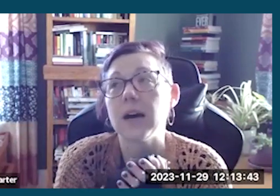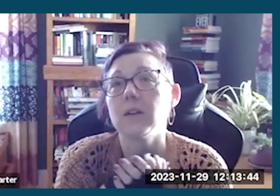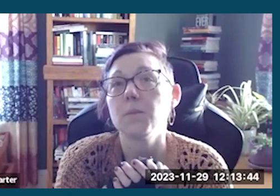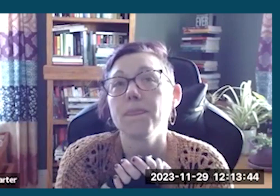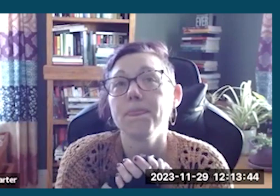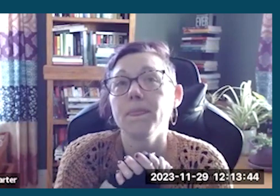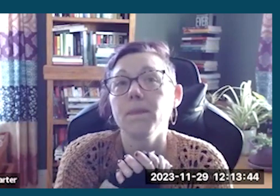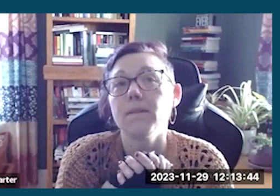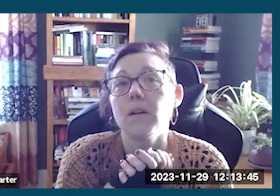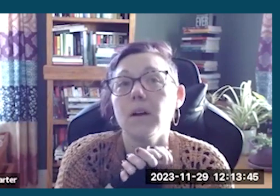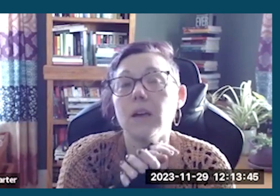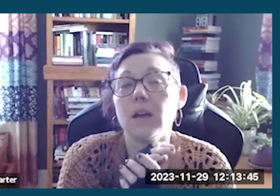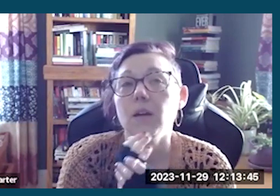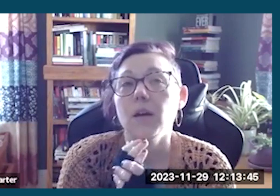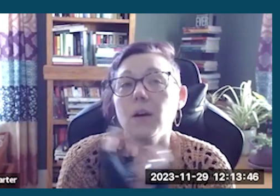world that